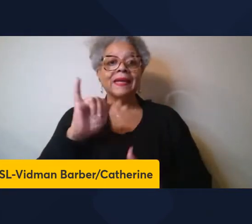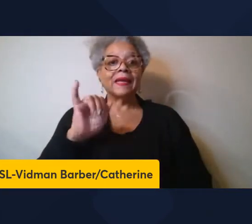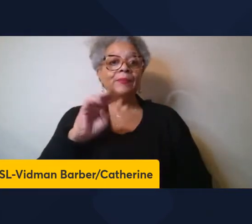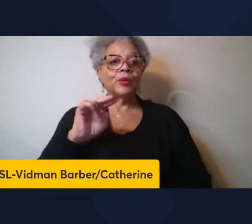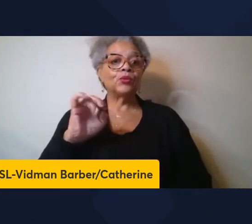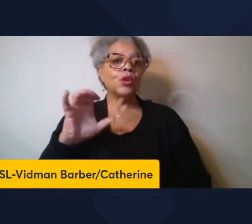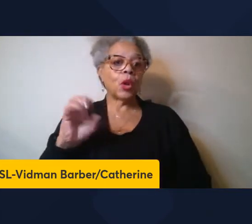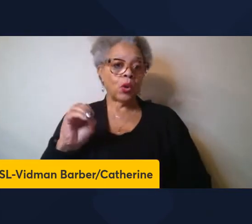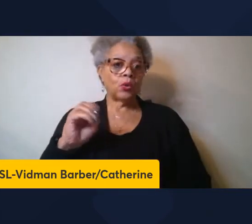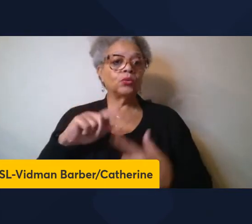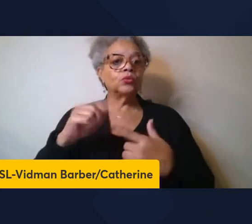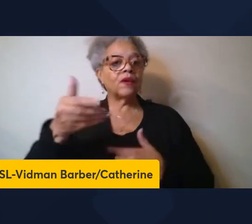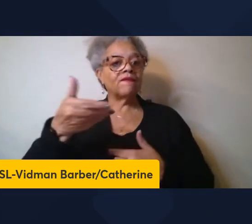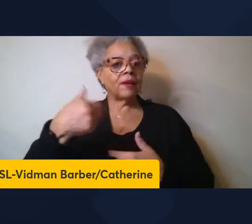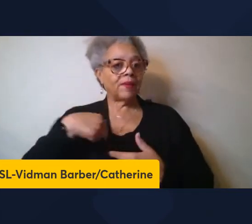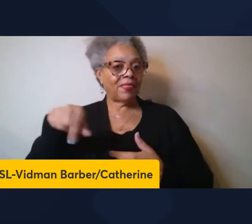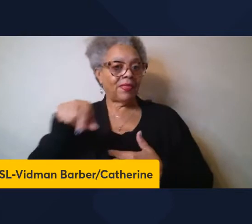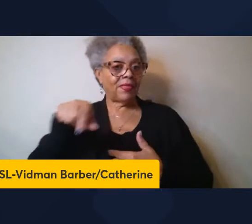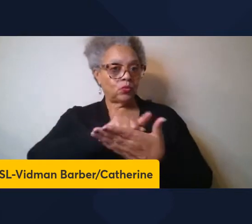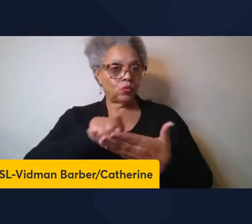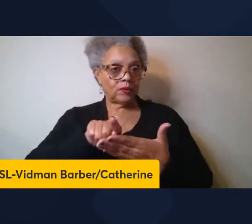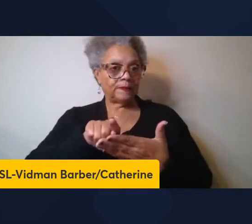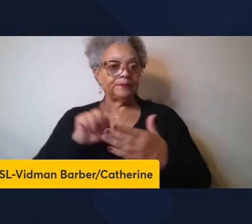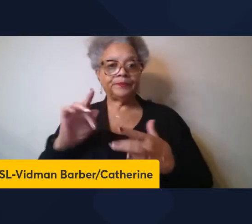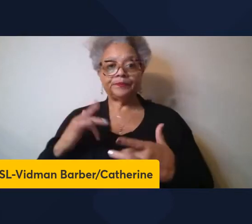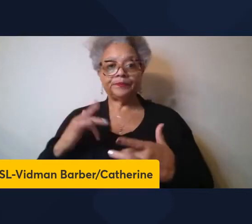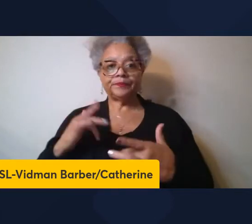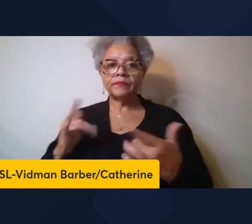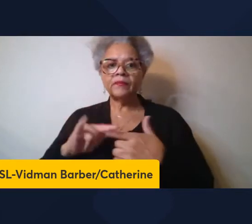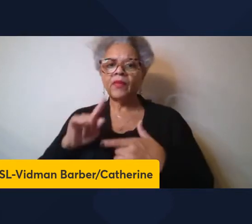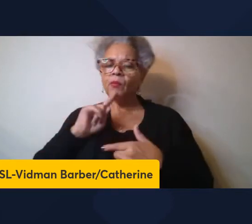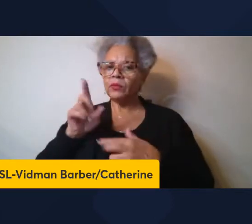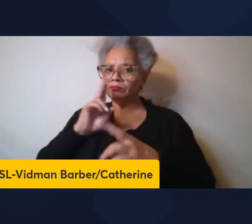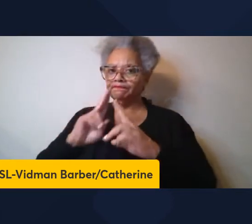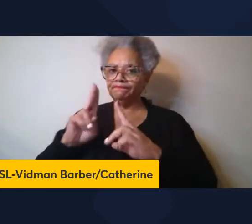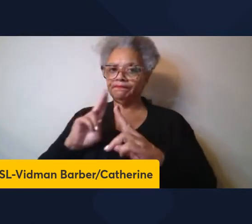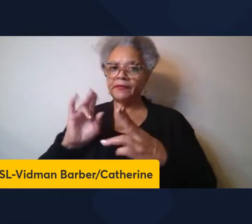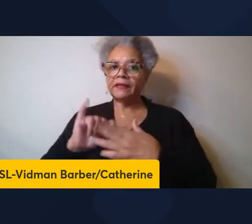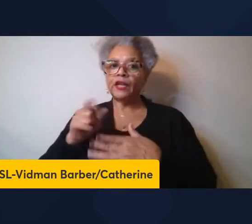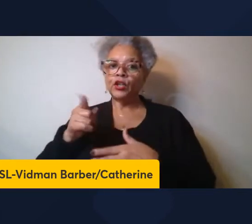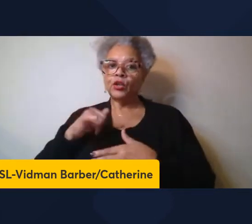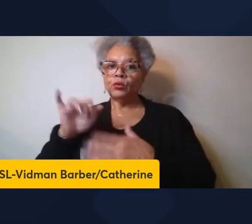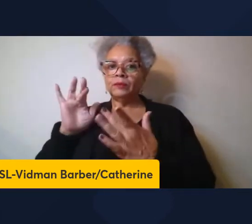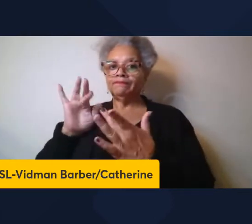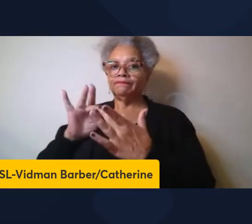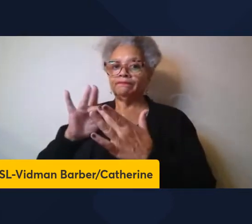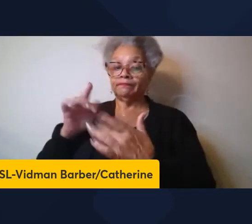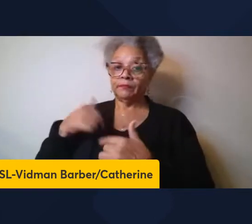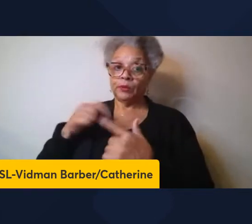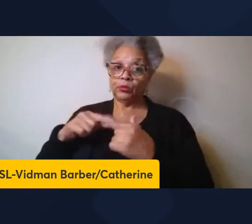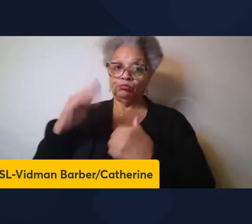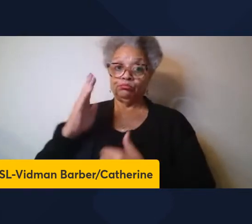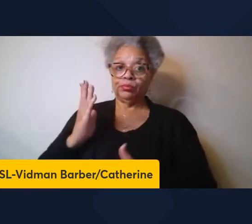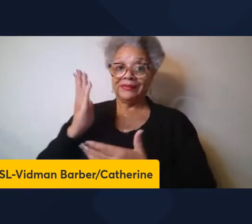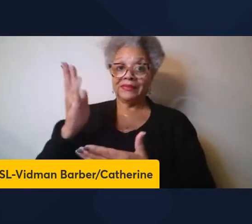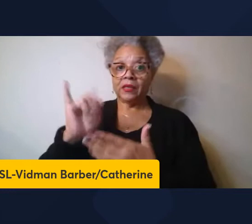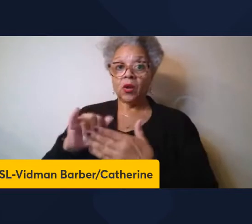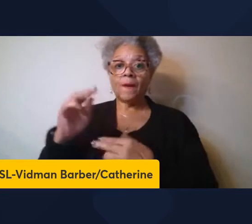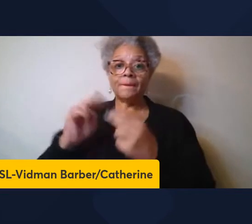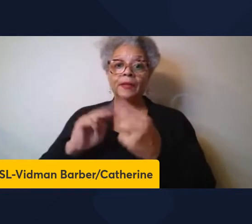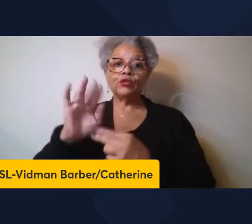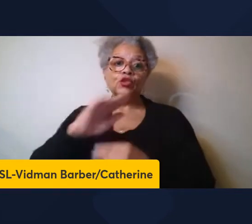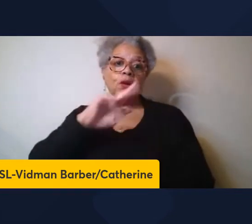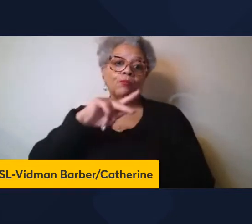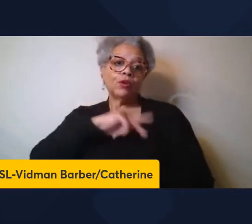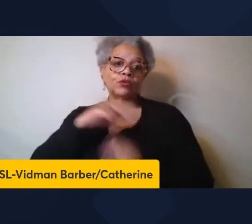inviting me for this great event. I'm really honored that you would reach out to me to present on building your personal brand